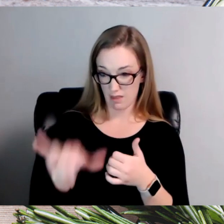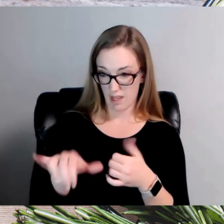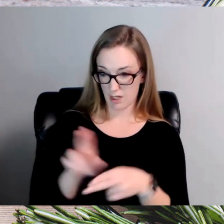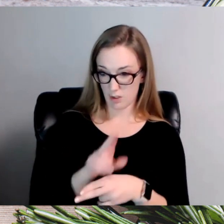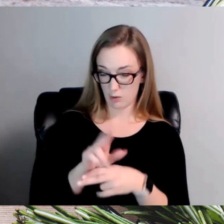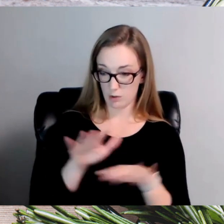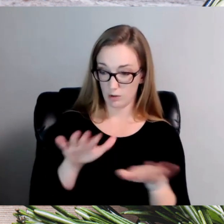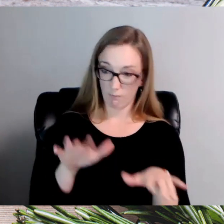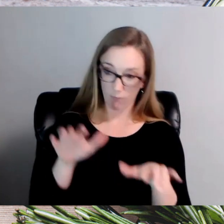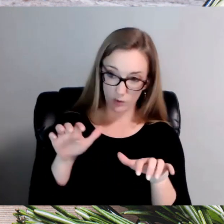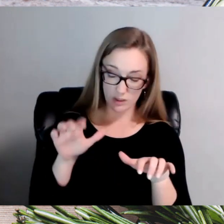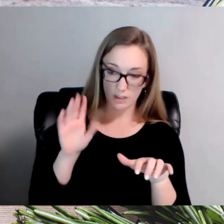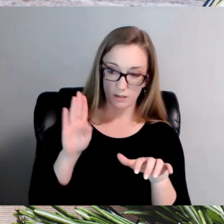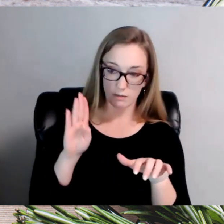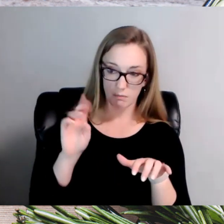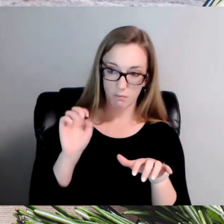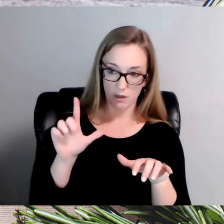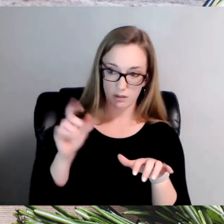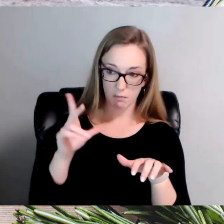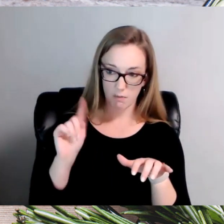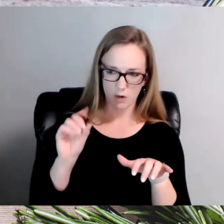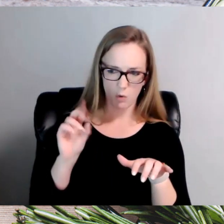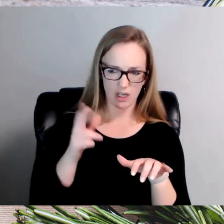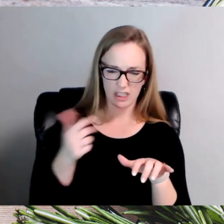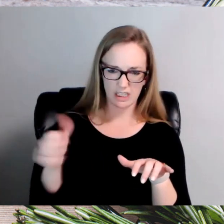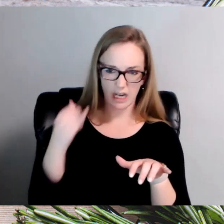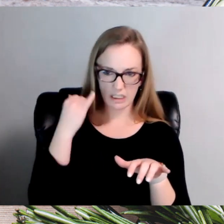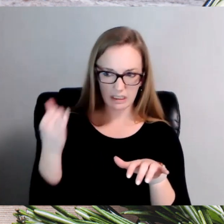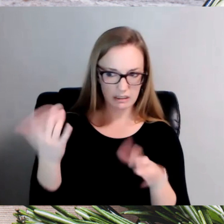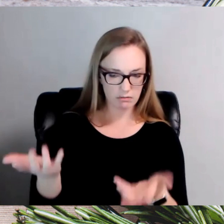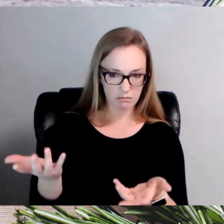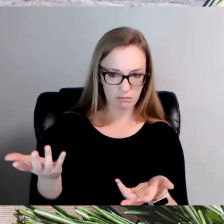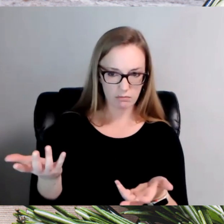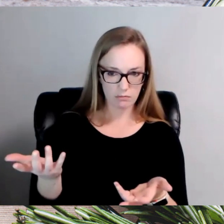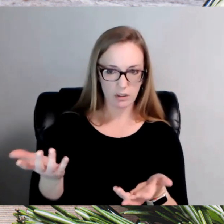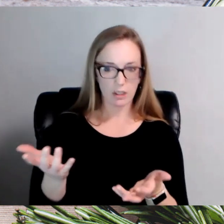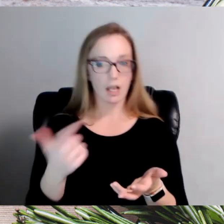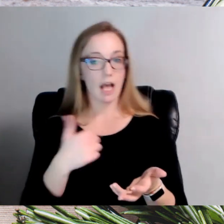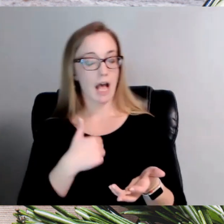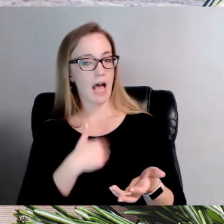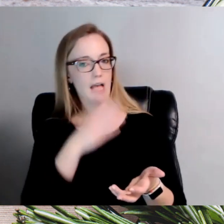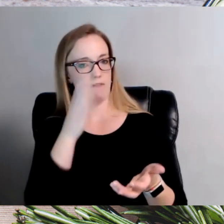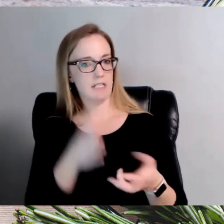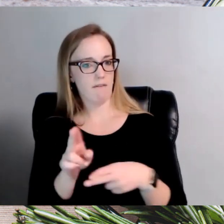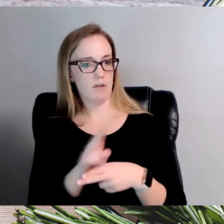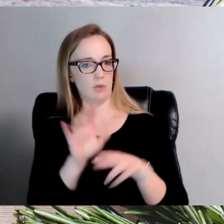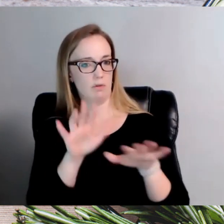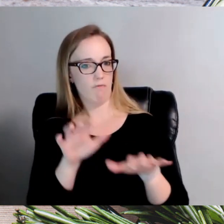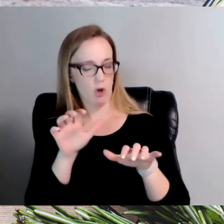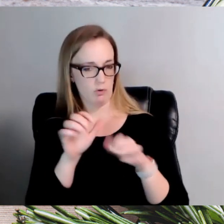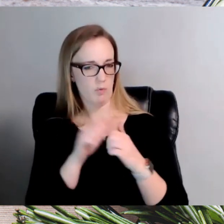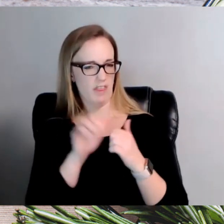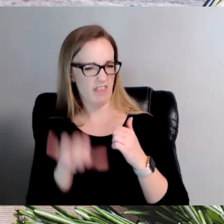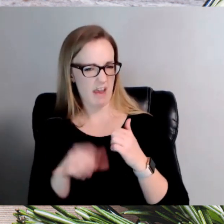is as simple as contacting your local FCS agent at your county extension office and simply request a plated up Kentucky Proud meal plan